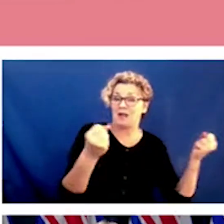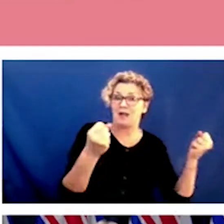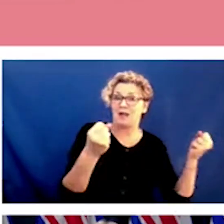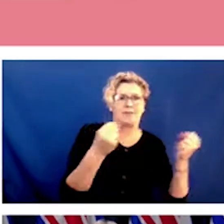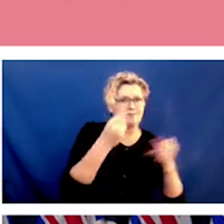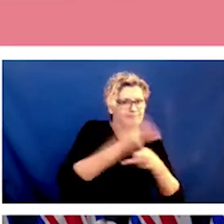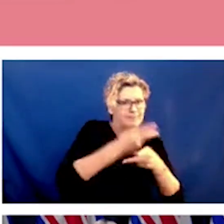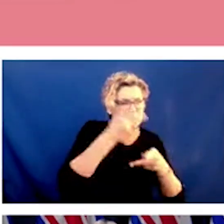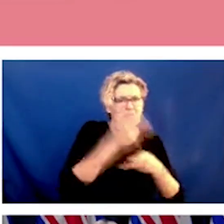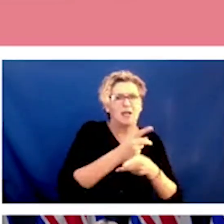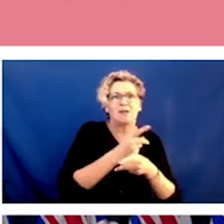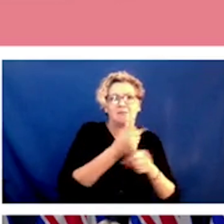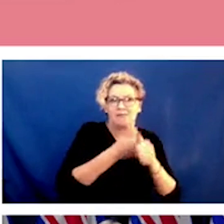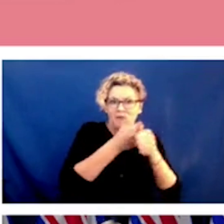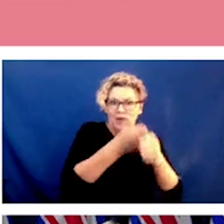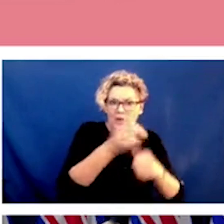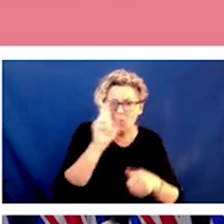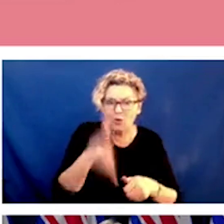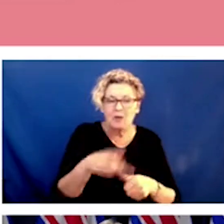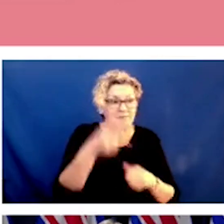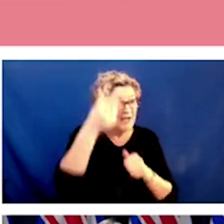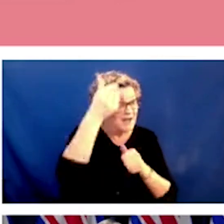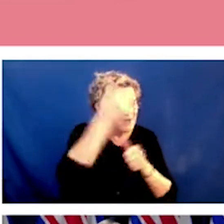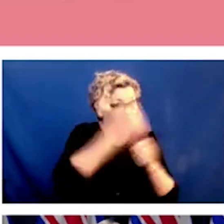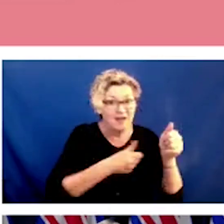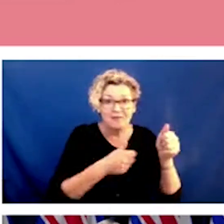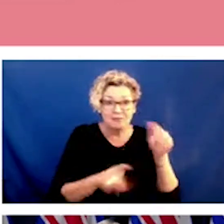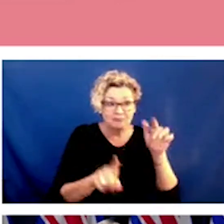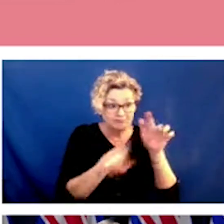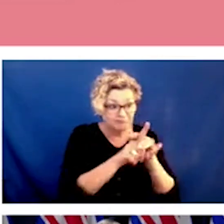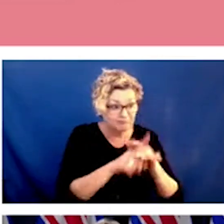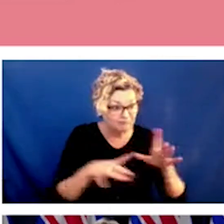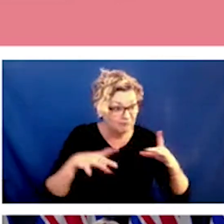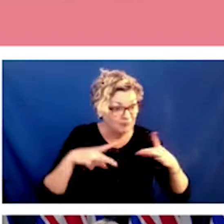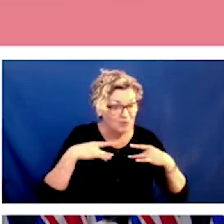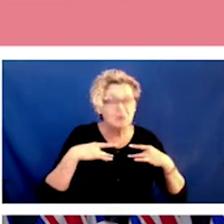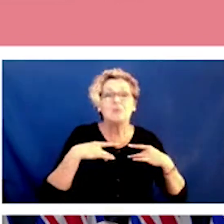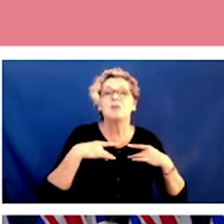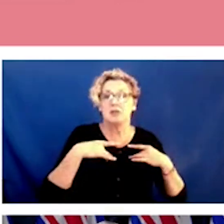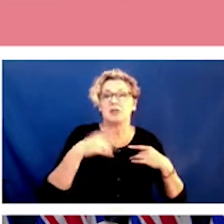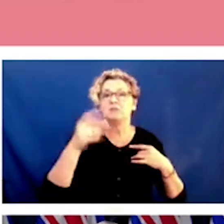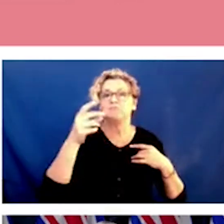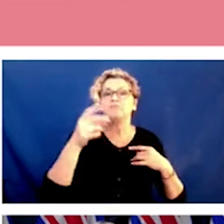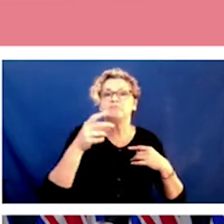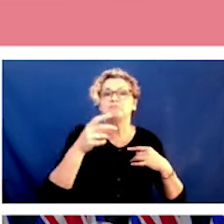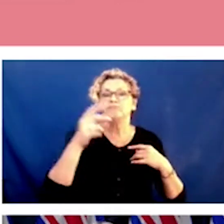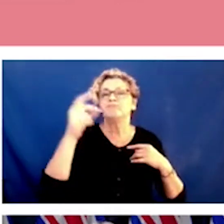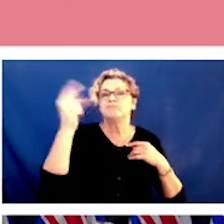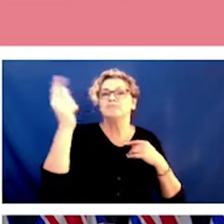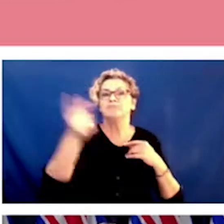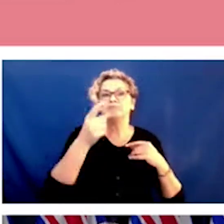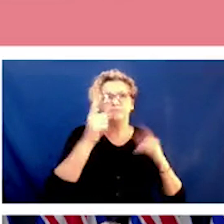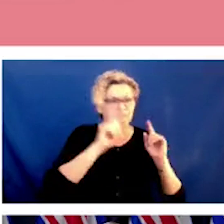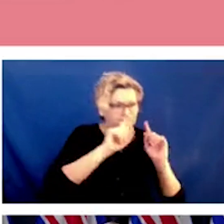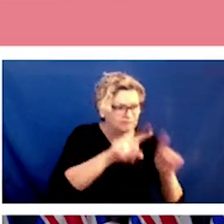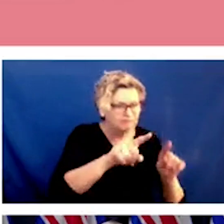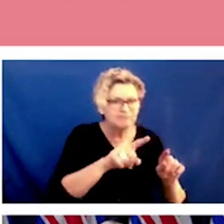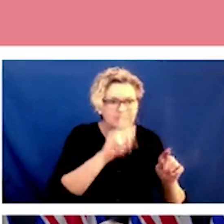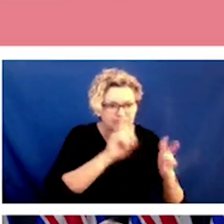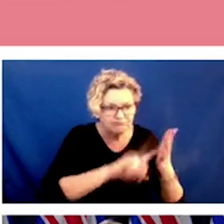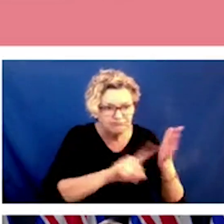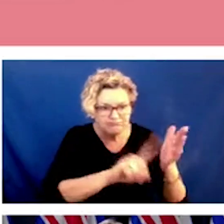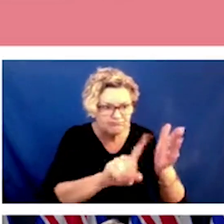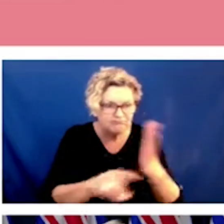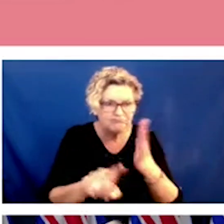of contacts that we're having where we can potentially transmit the virus has decreased. This is incredibly